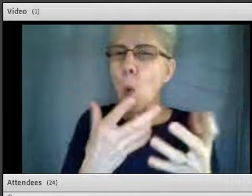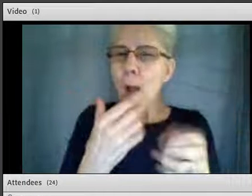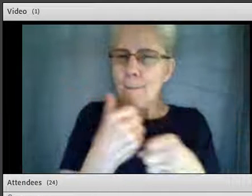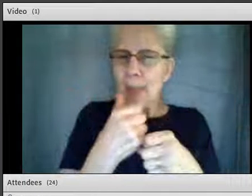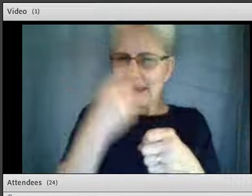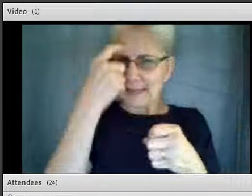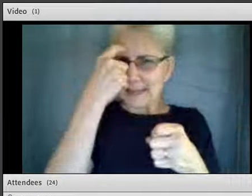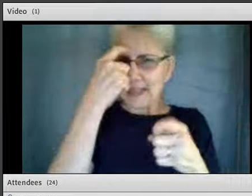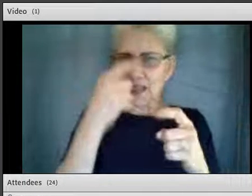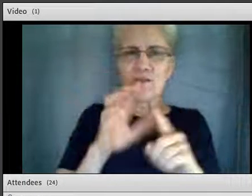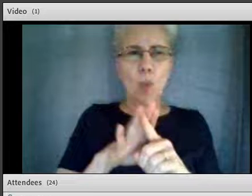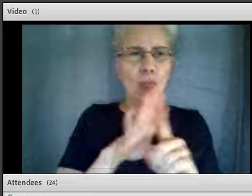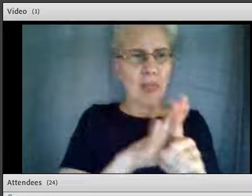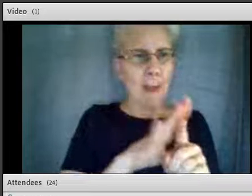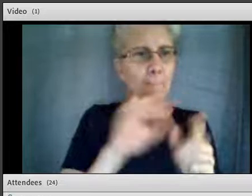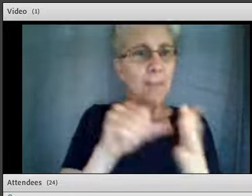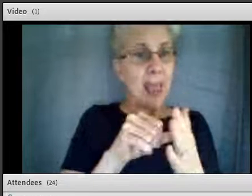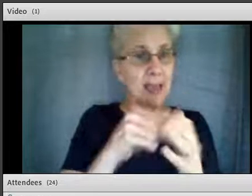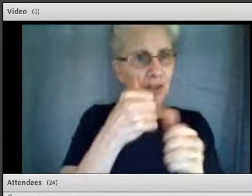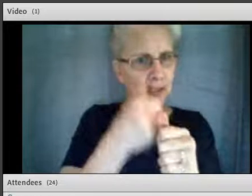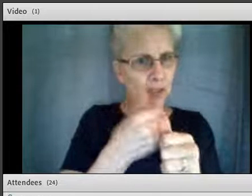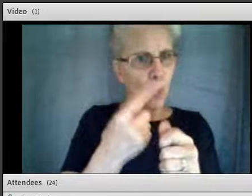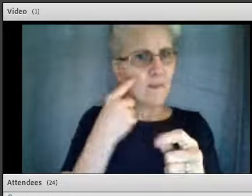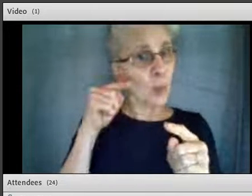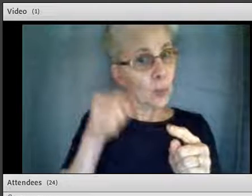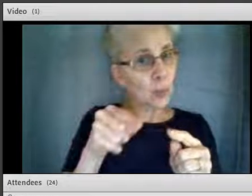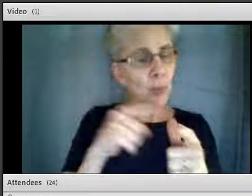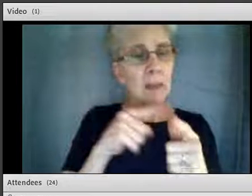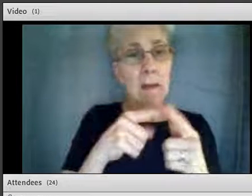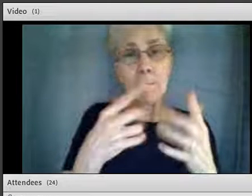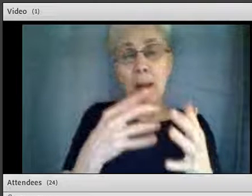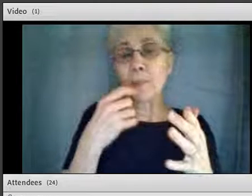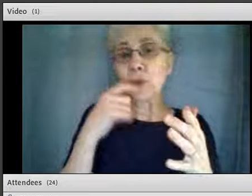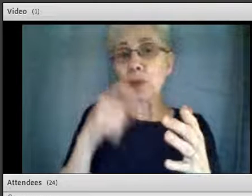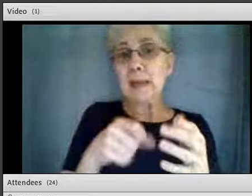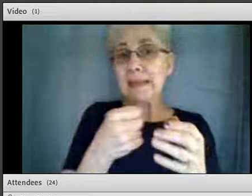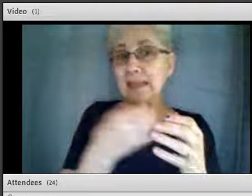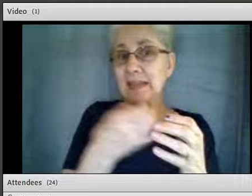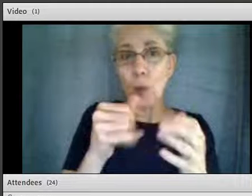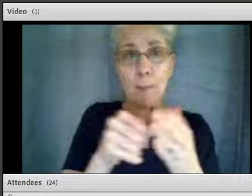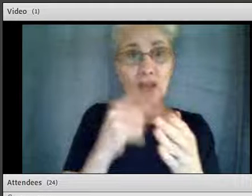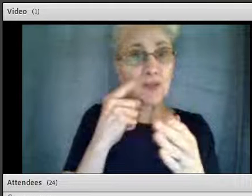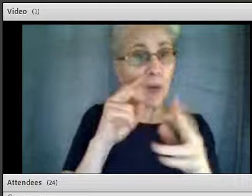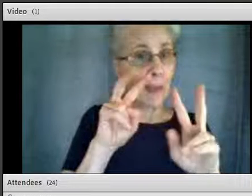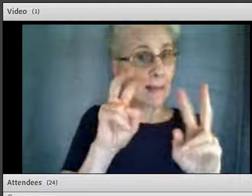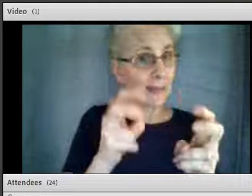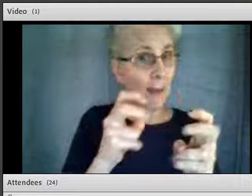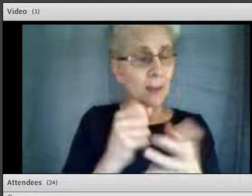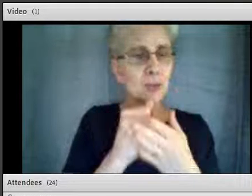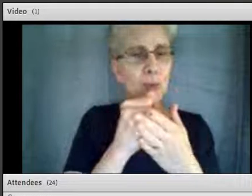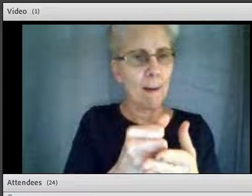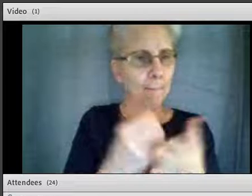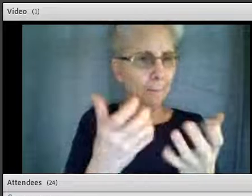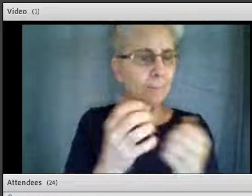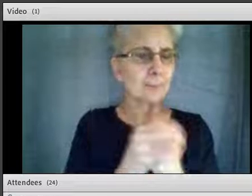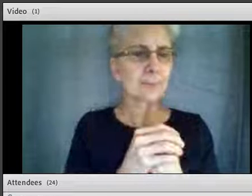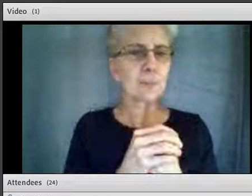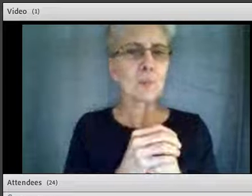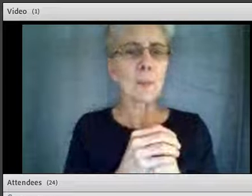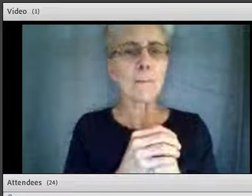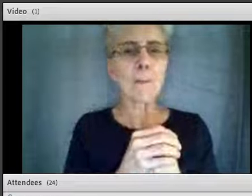for you. And it might be that you need multiple pages for that topic to kind of cover that. And also,